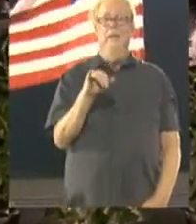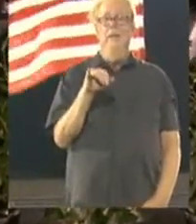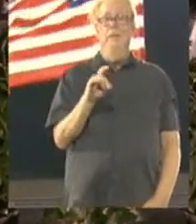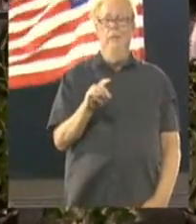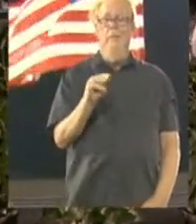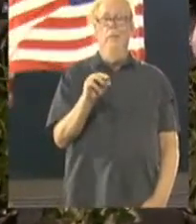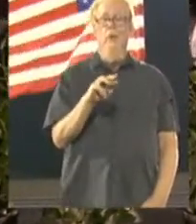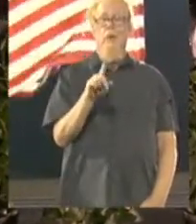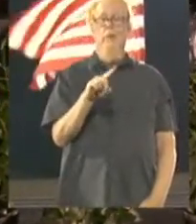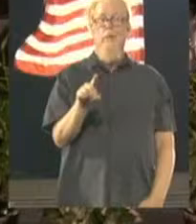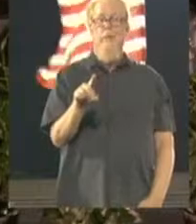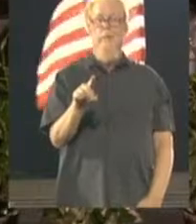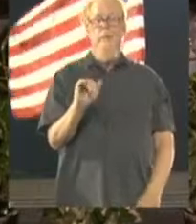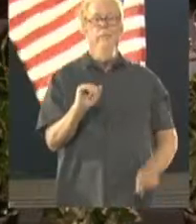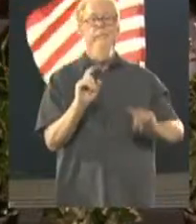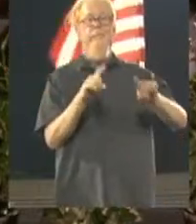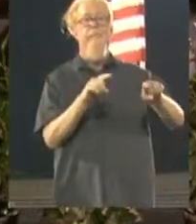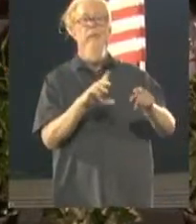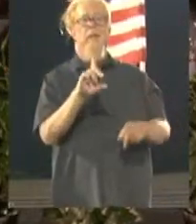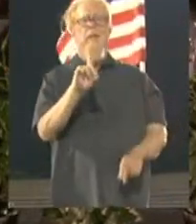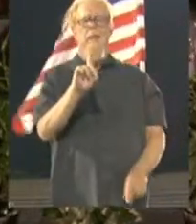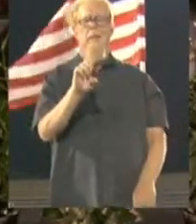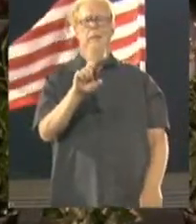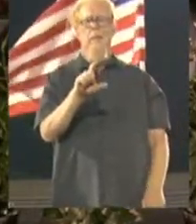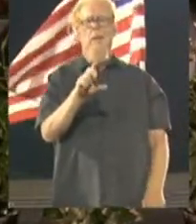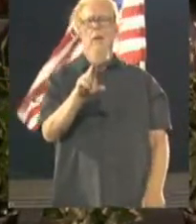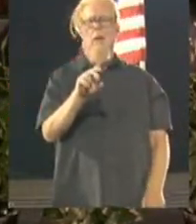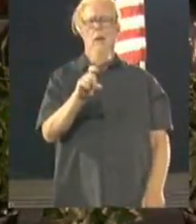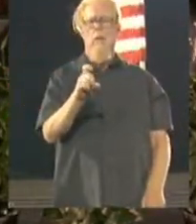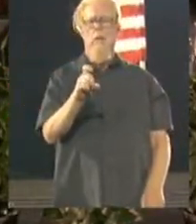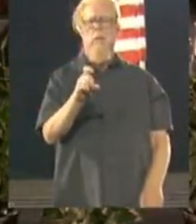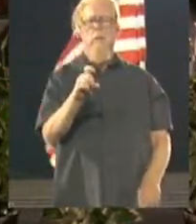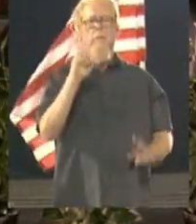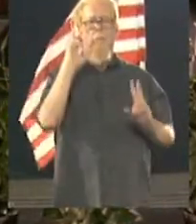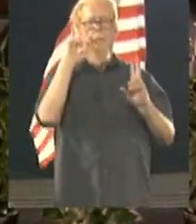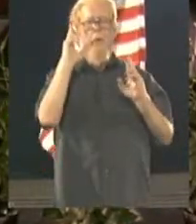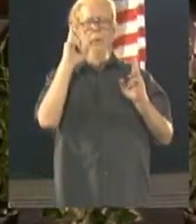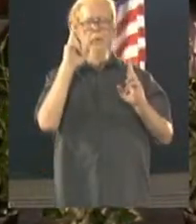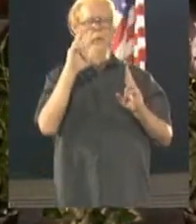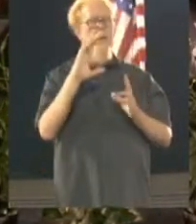will be attending Deluxe Barber College.